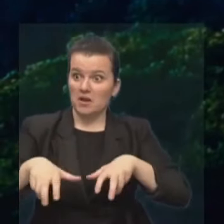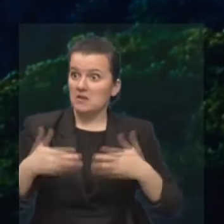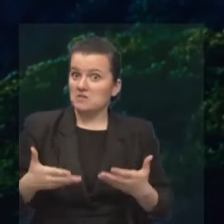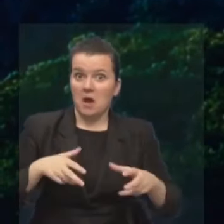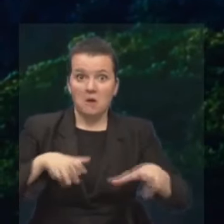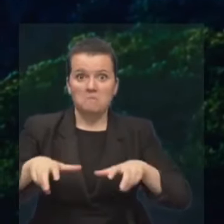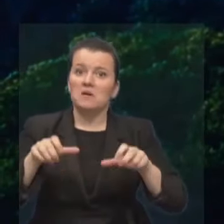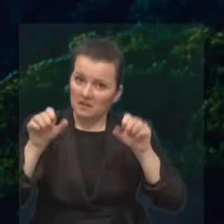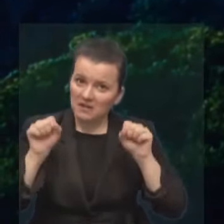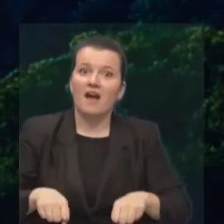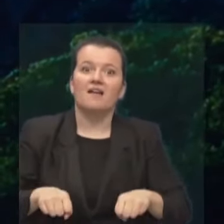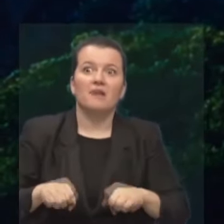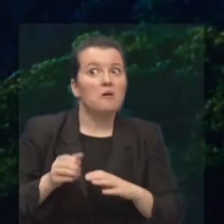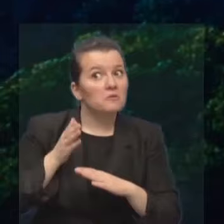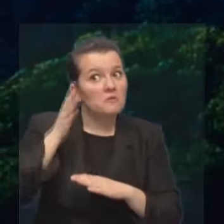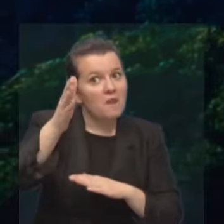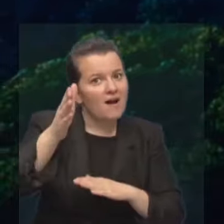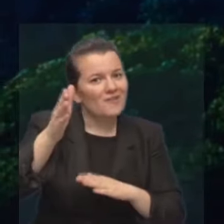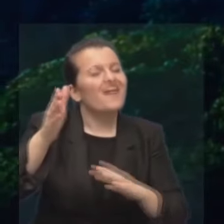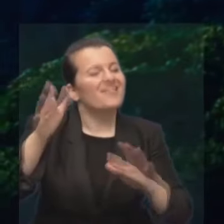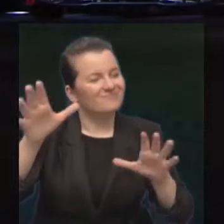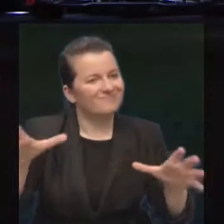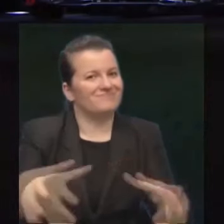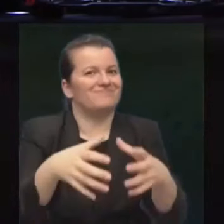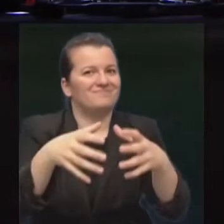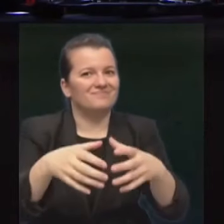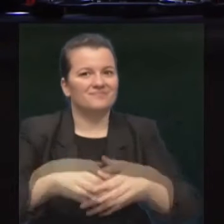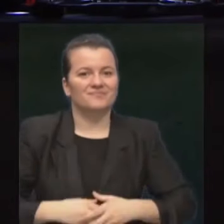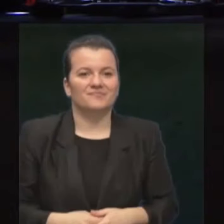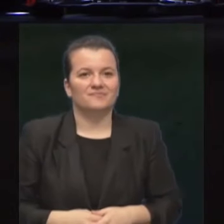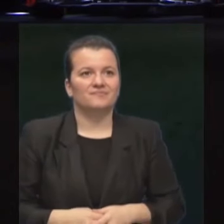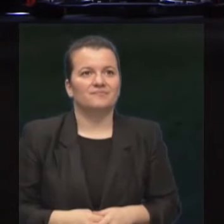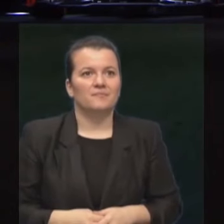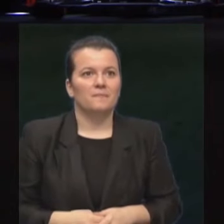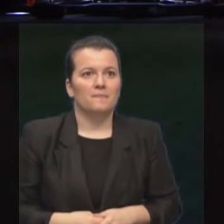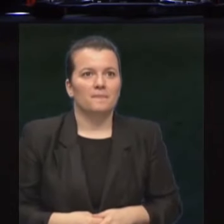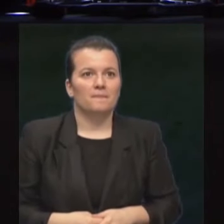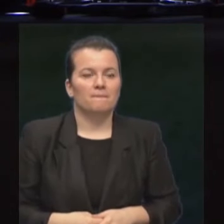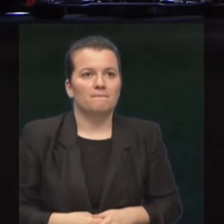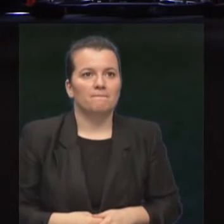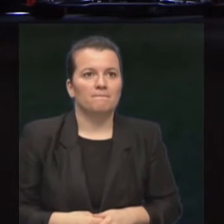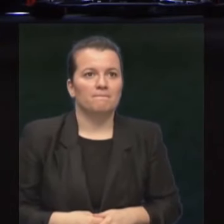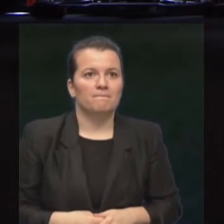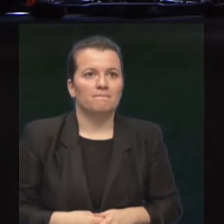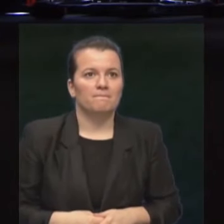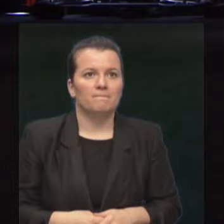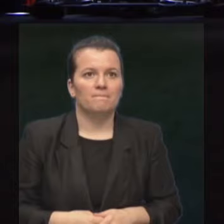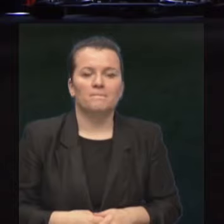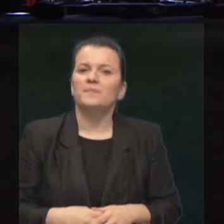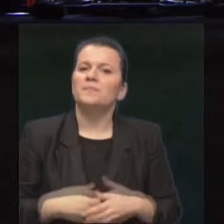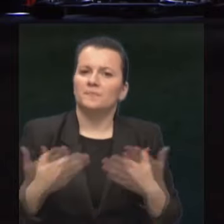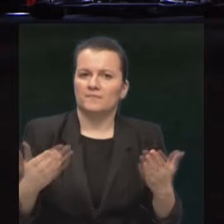tomorrow's. Allow me to insist on certain words in our purpose to which I am particularly